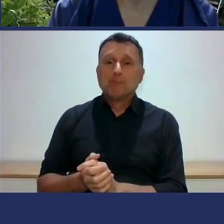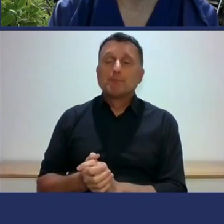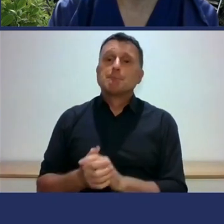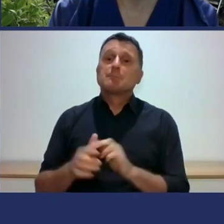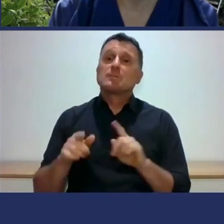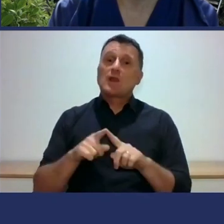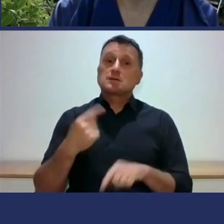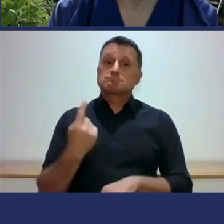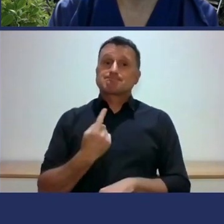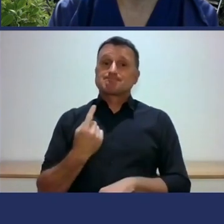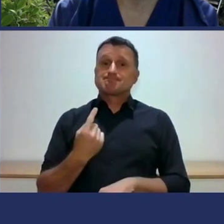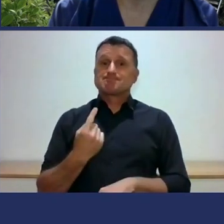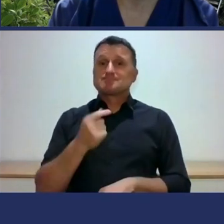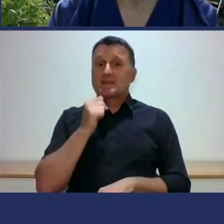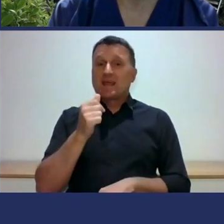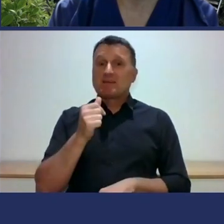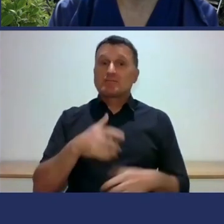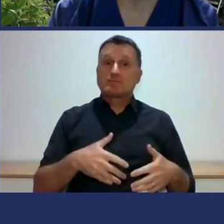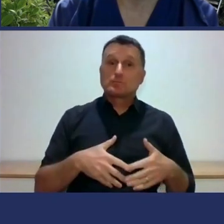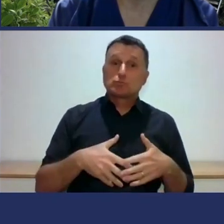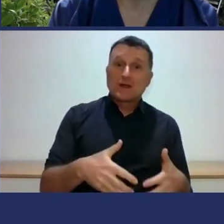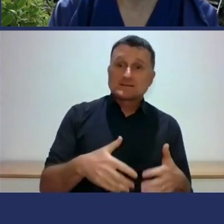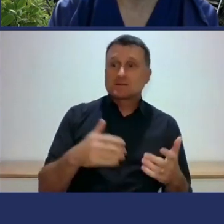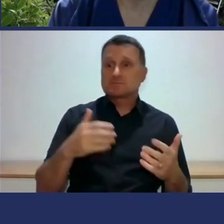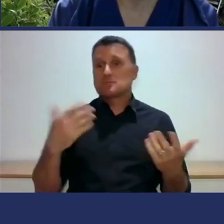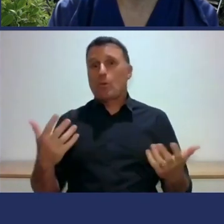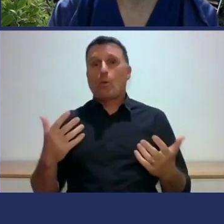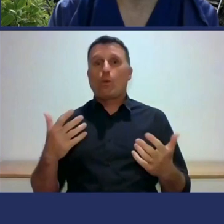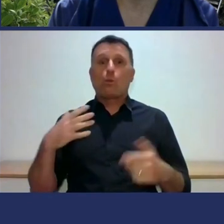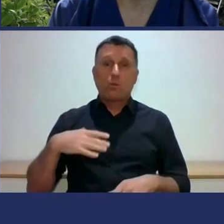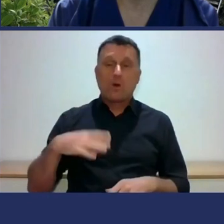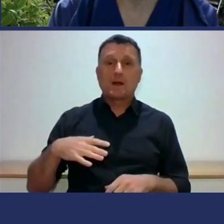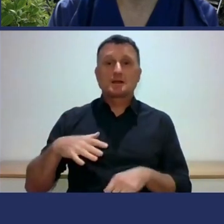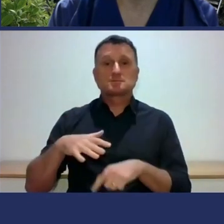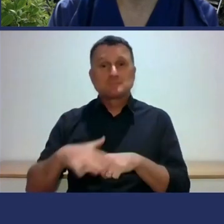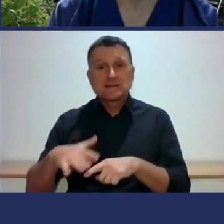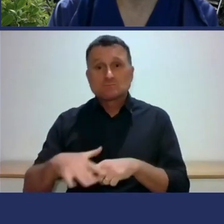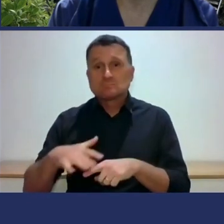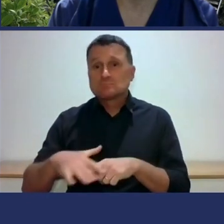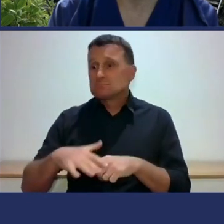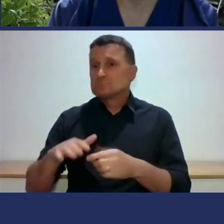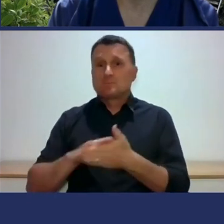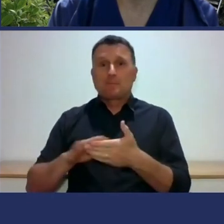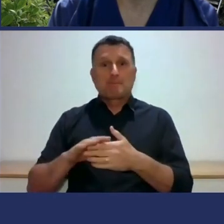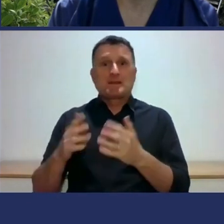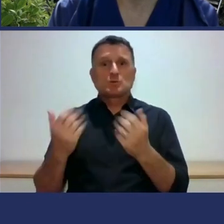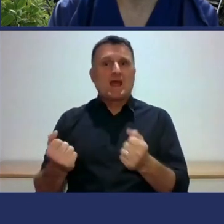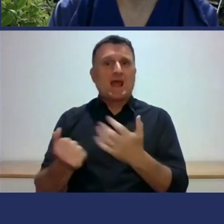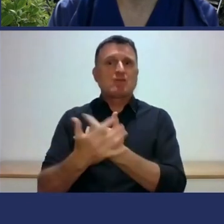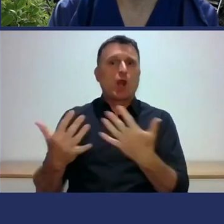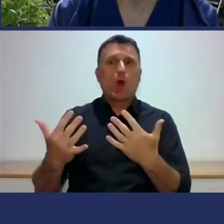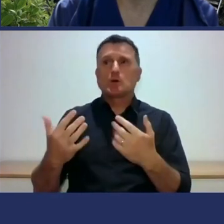pregnant person or a person who's menstruating or whatever, you always have, you know, you've got so much information coming in and you've always